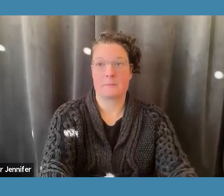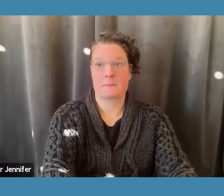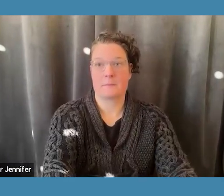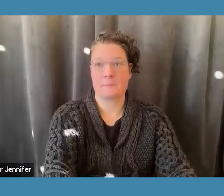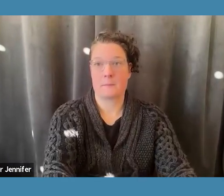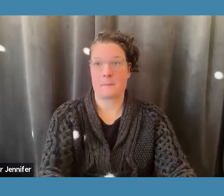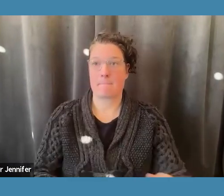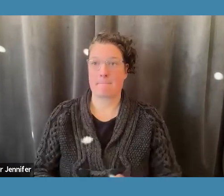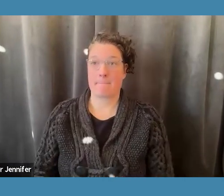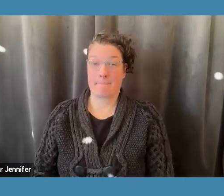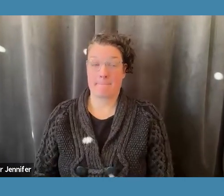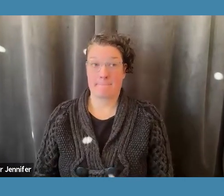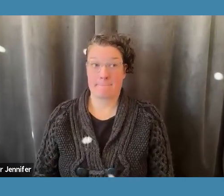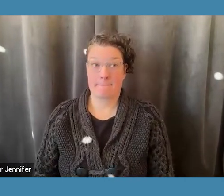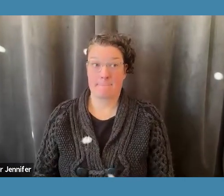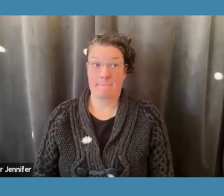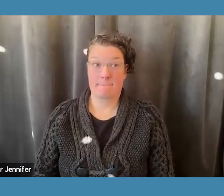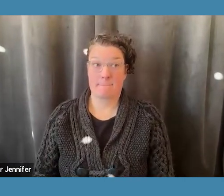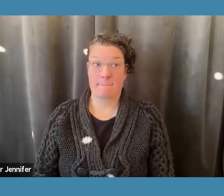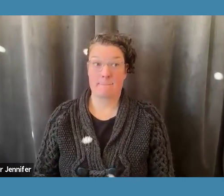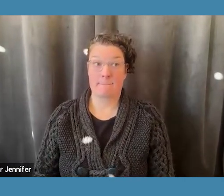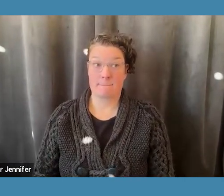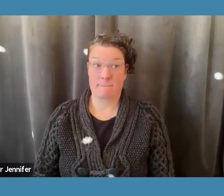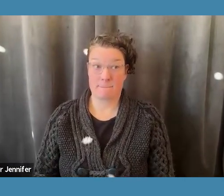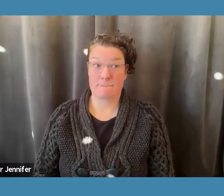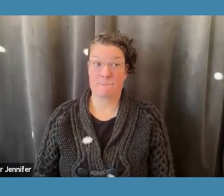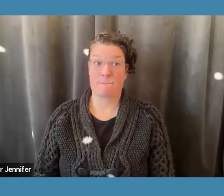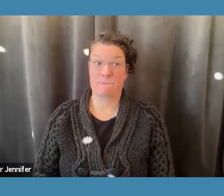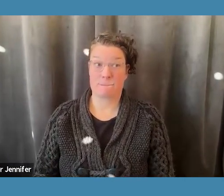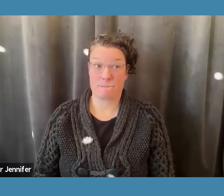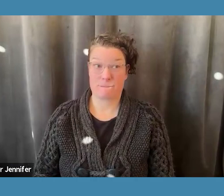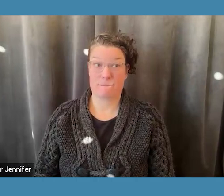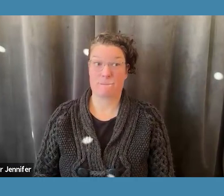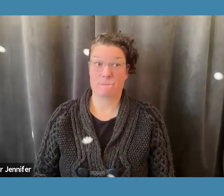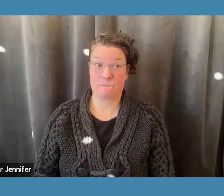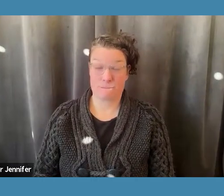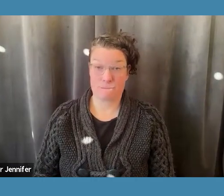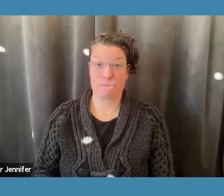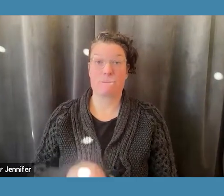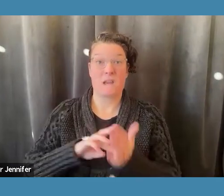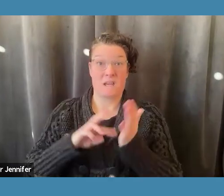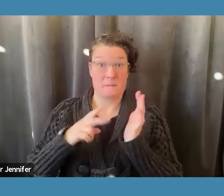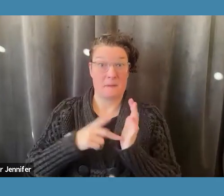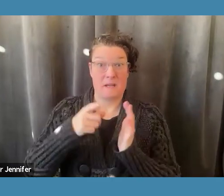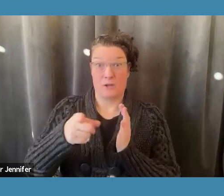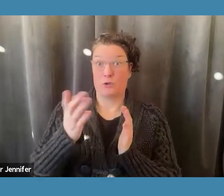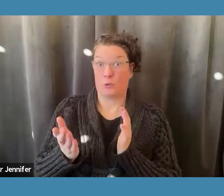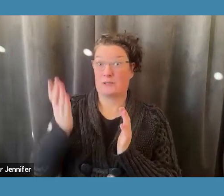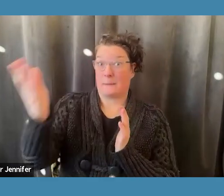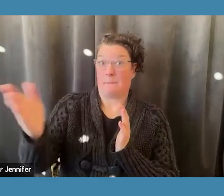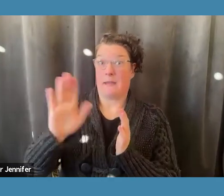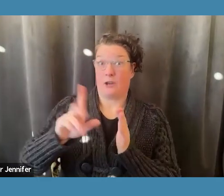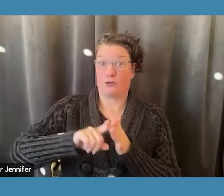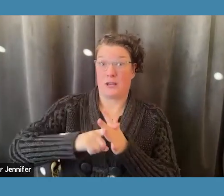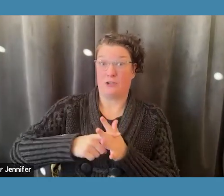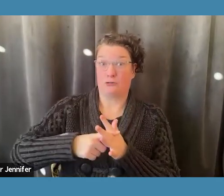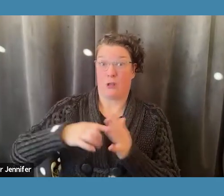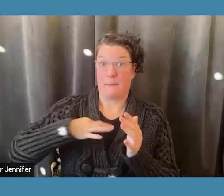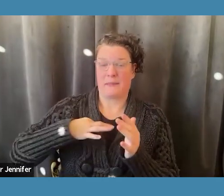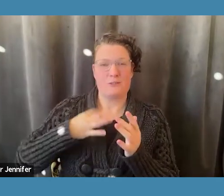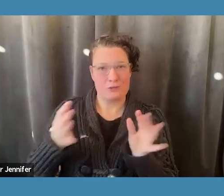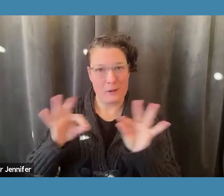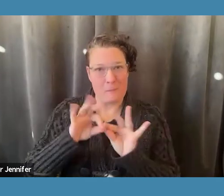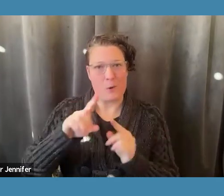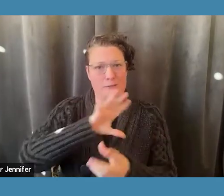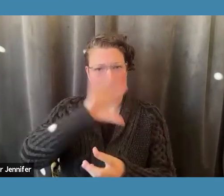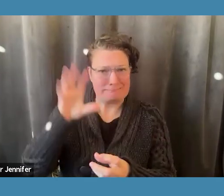So again, this is why when you submit your initial application, you want it to be as complete as possible as